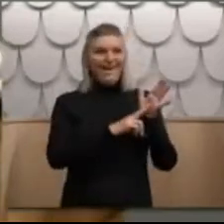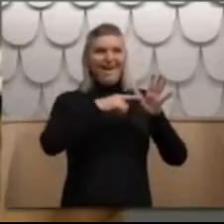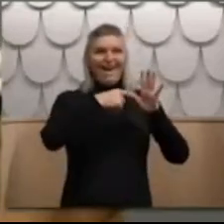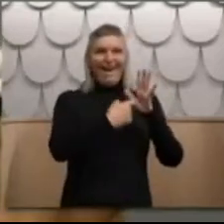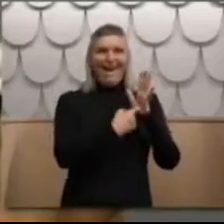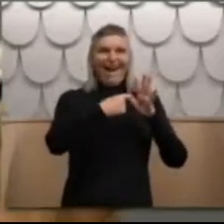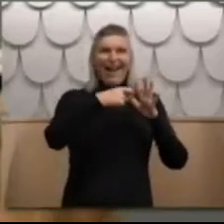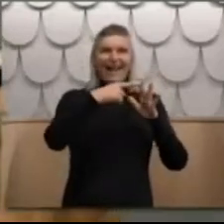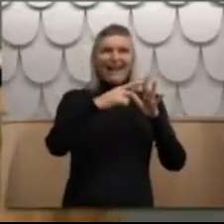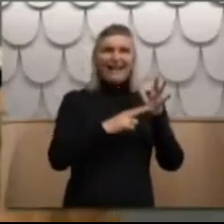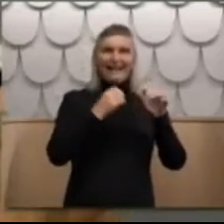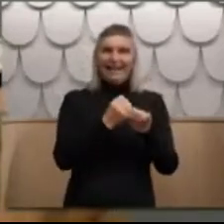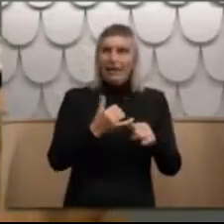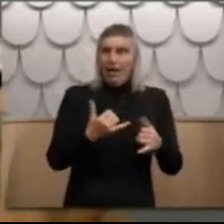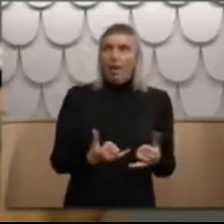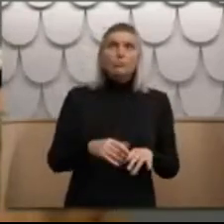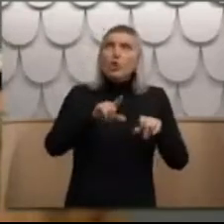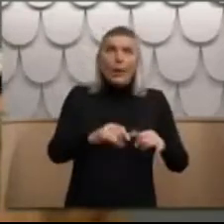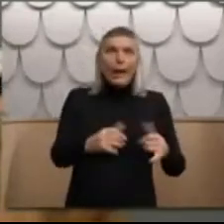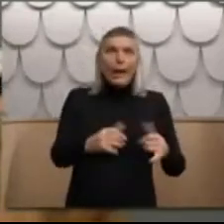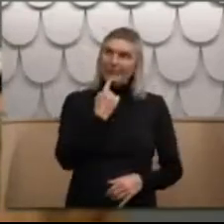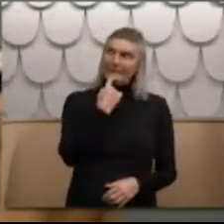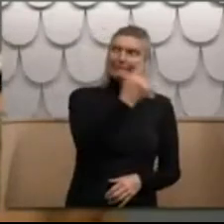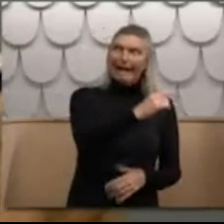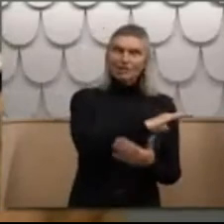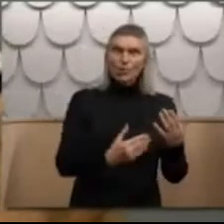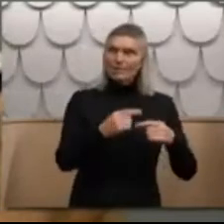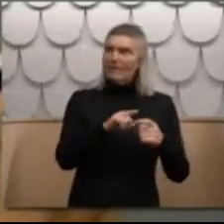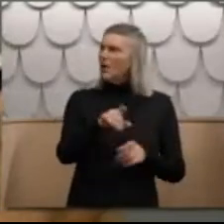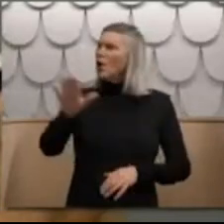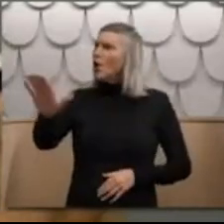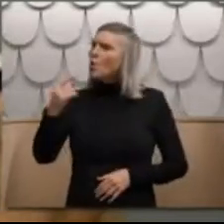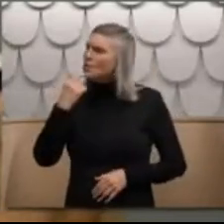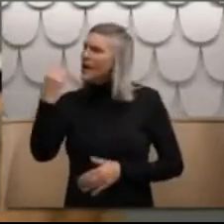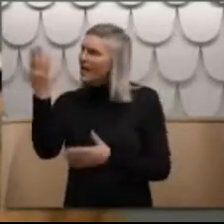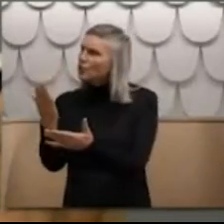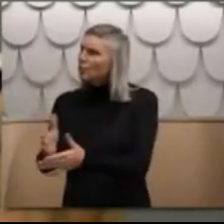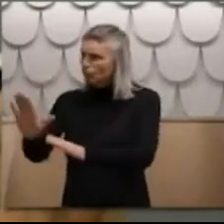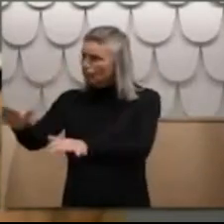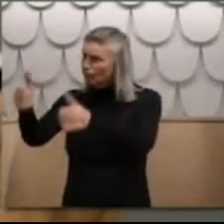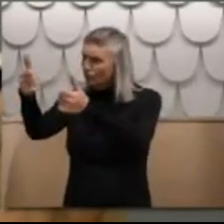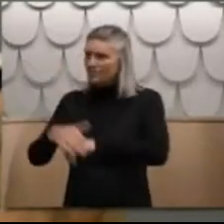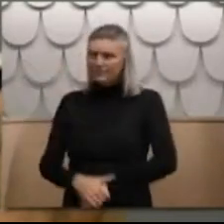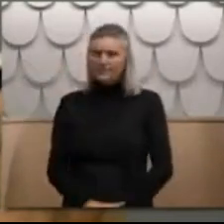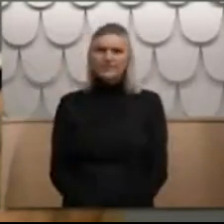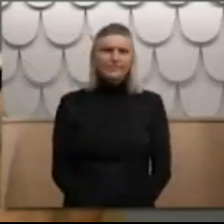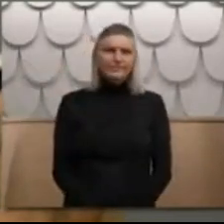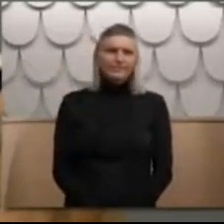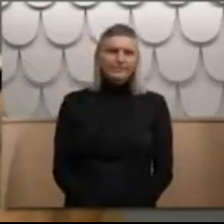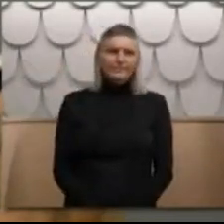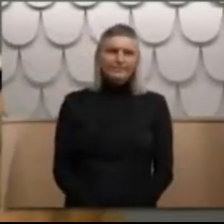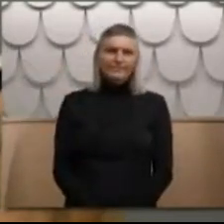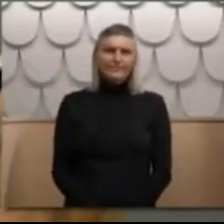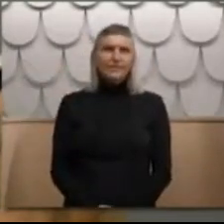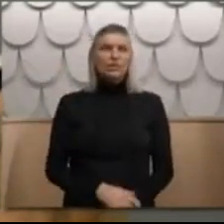and I'm knocking now. I'd say you're telling your truth and what happened to you, Donald, e pai ana tēnā. So